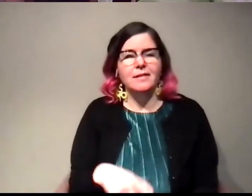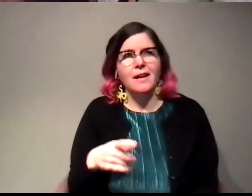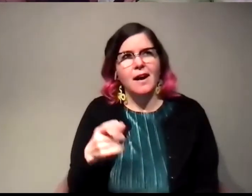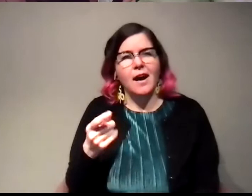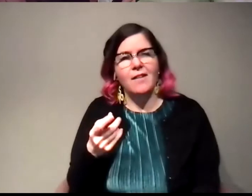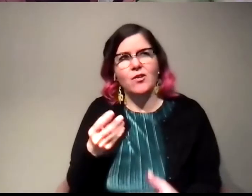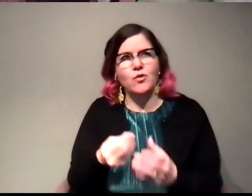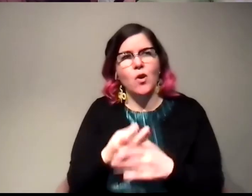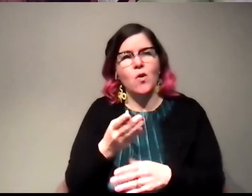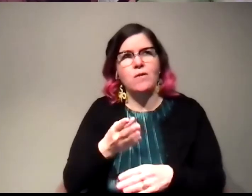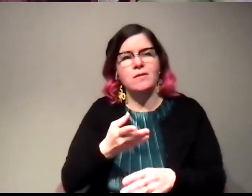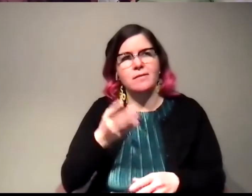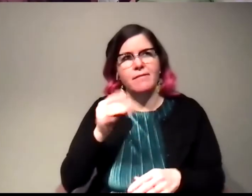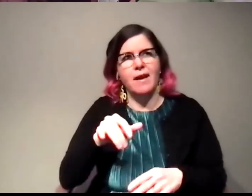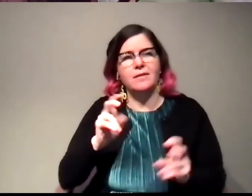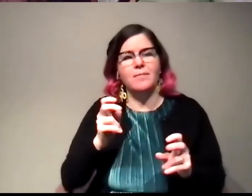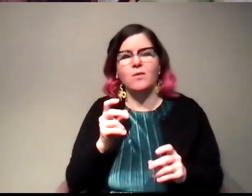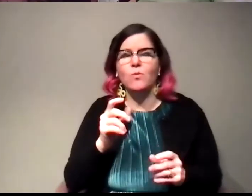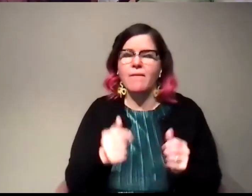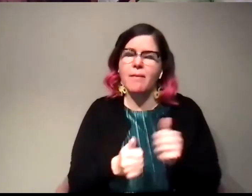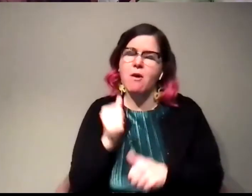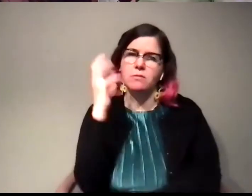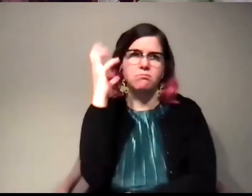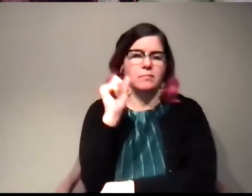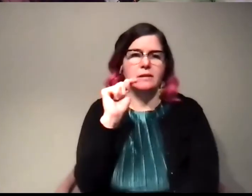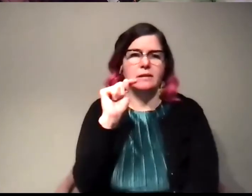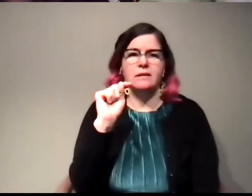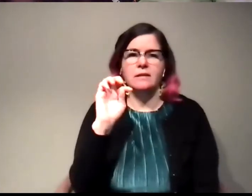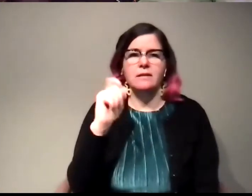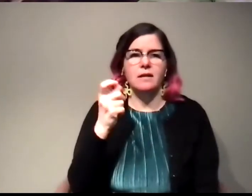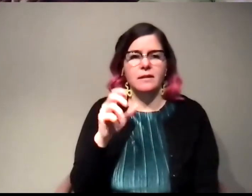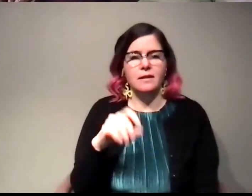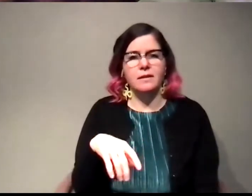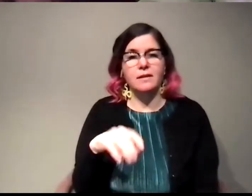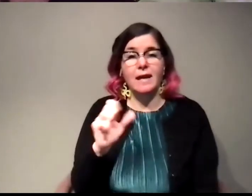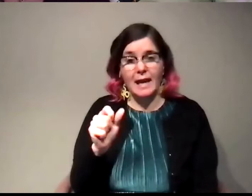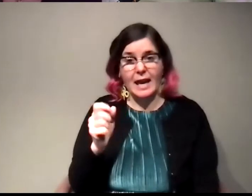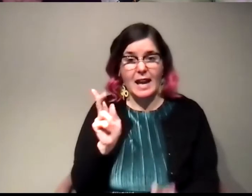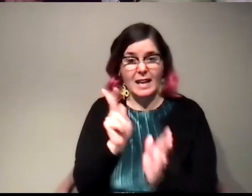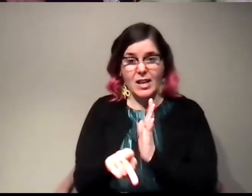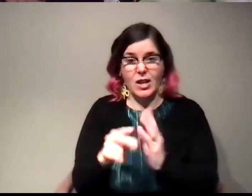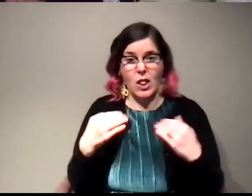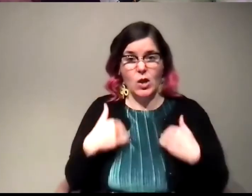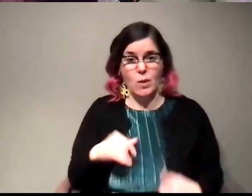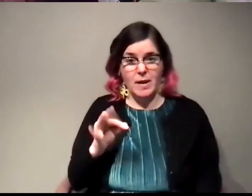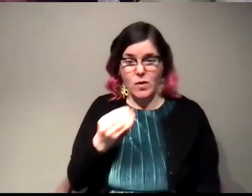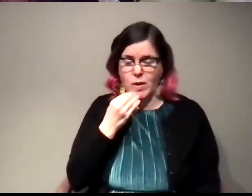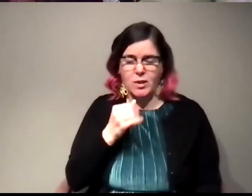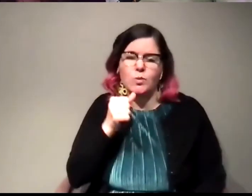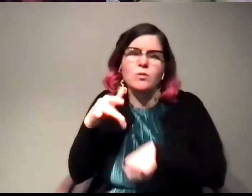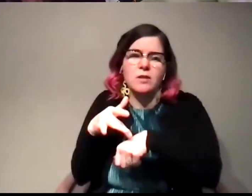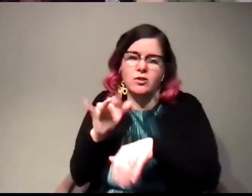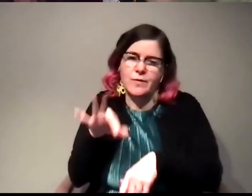but it's one of the most toxic vertebrates in the world. Definitely kill an adult human by eating them. So don't touch the newts if you find them.